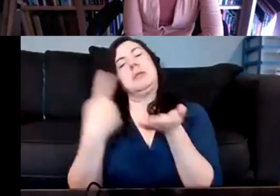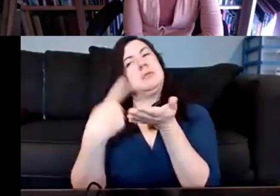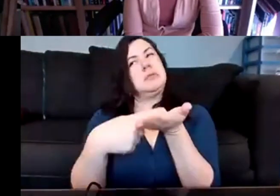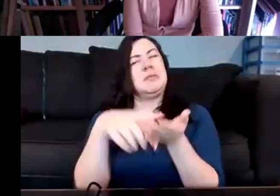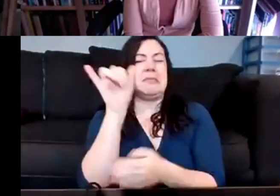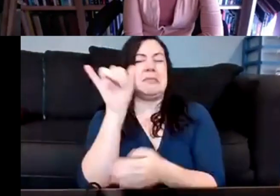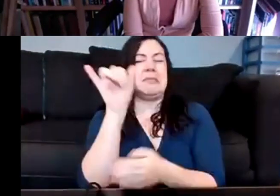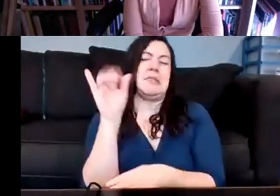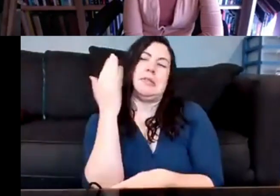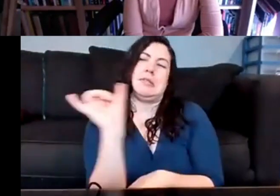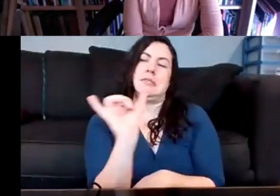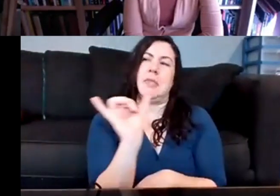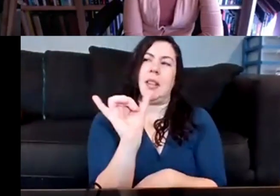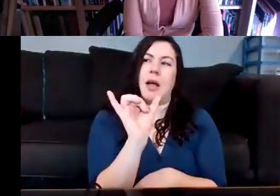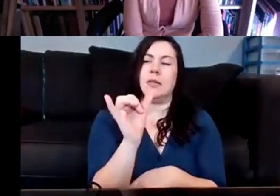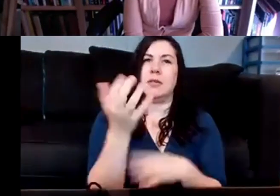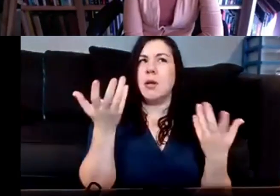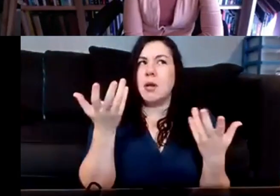nuanced zone of like, when is it